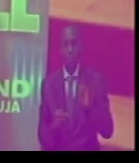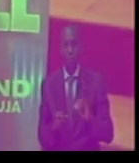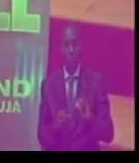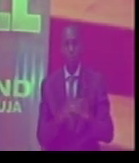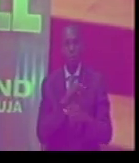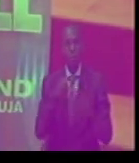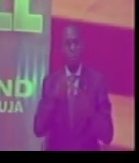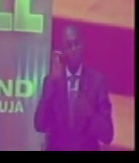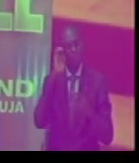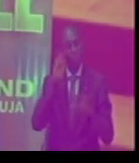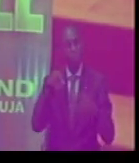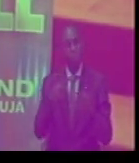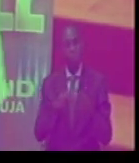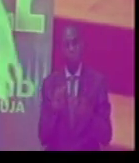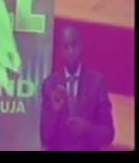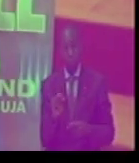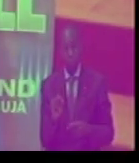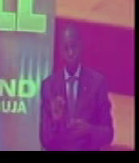2020.